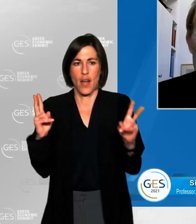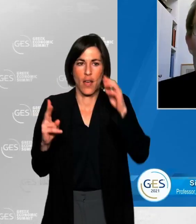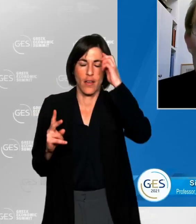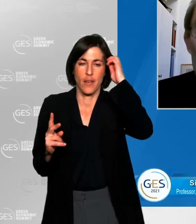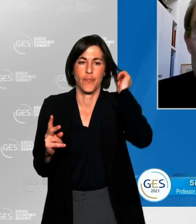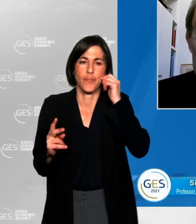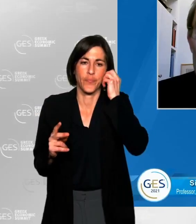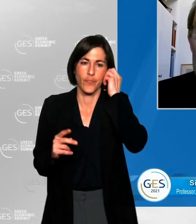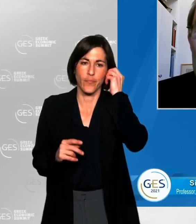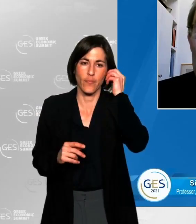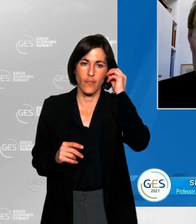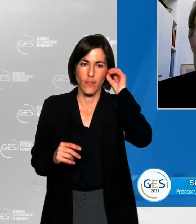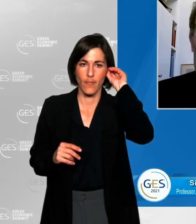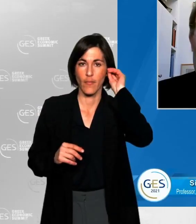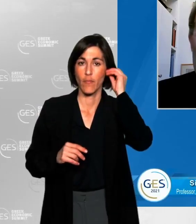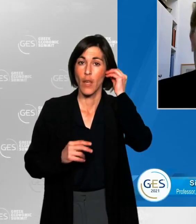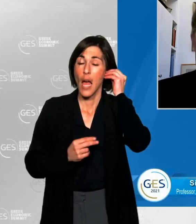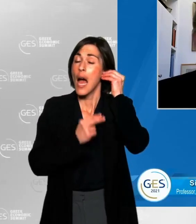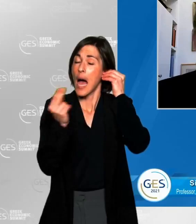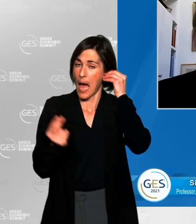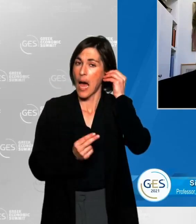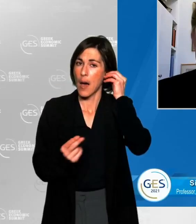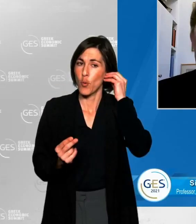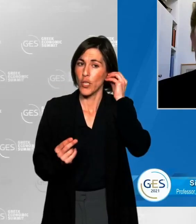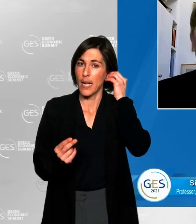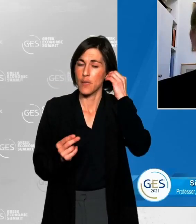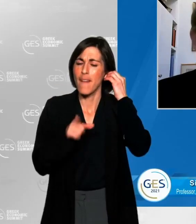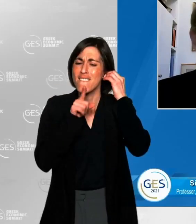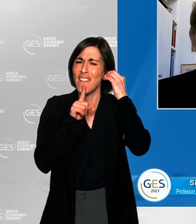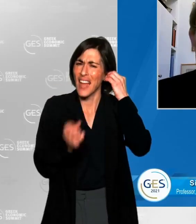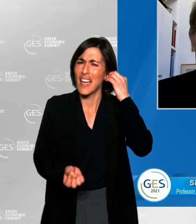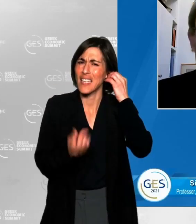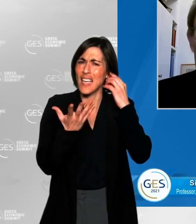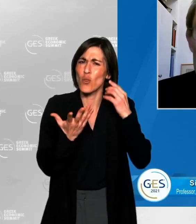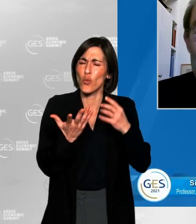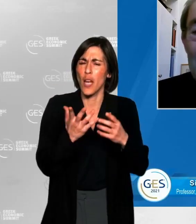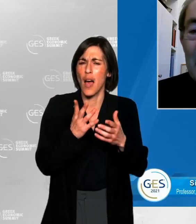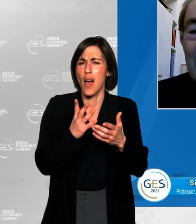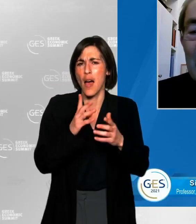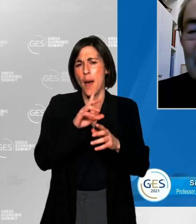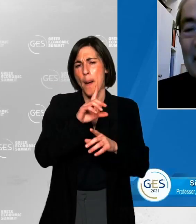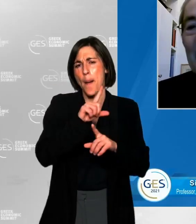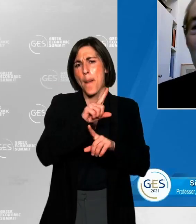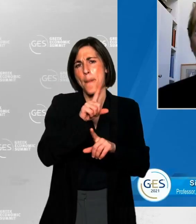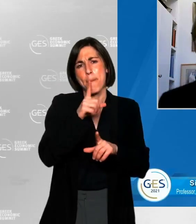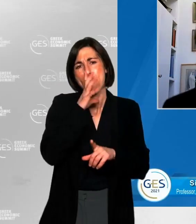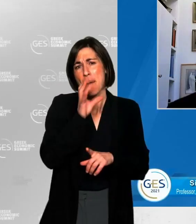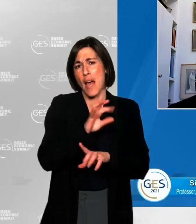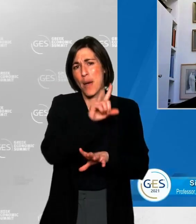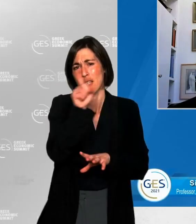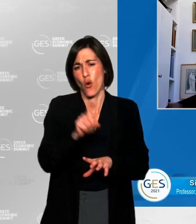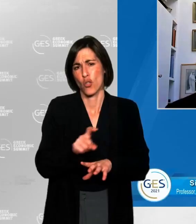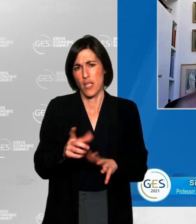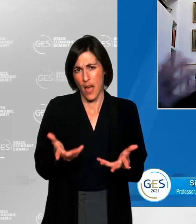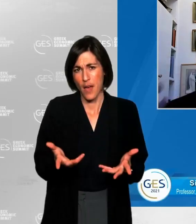now, as a result of these changes, of course, work is not what it used to be. If